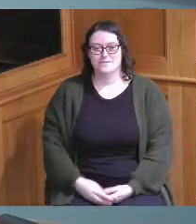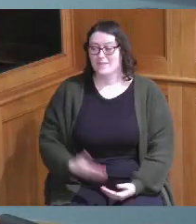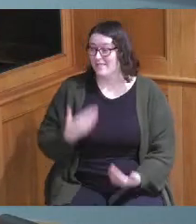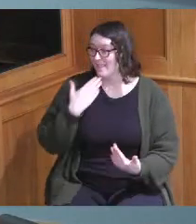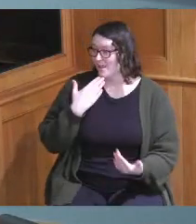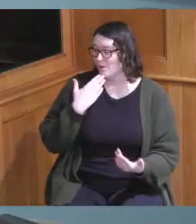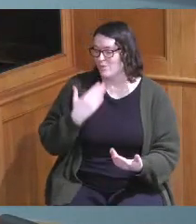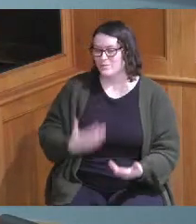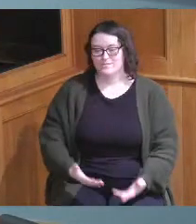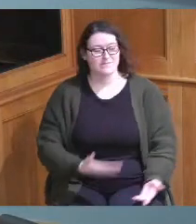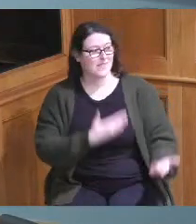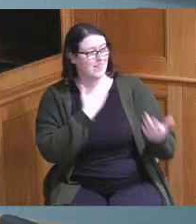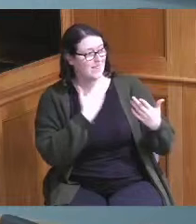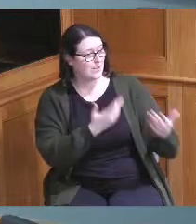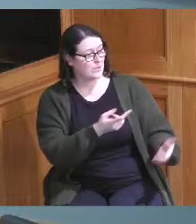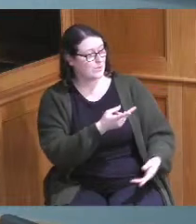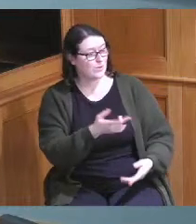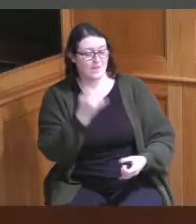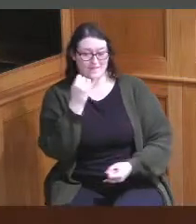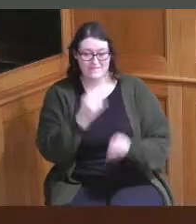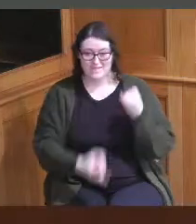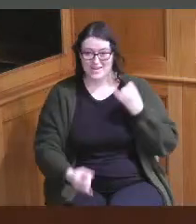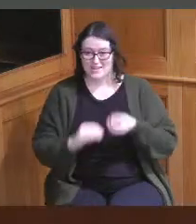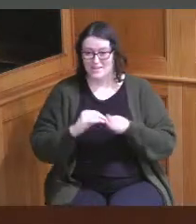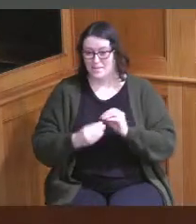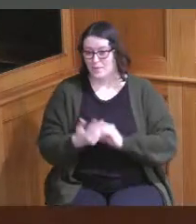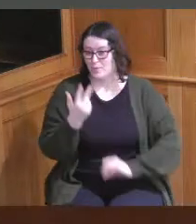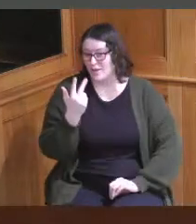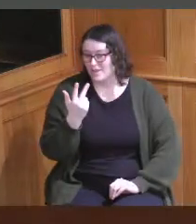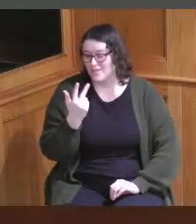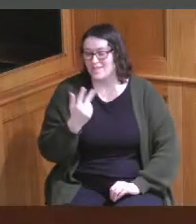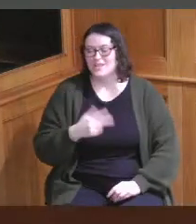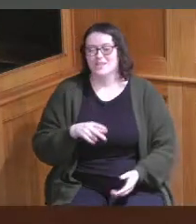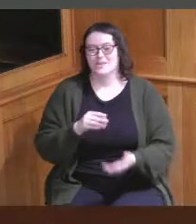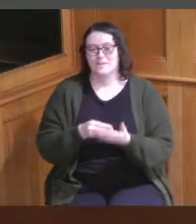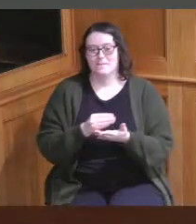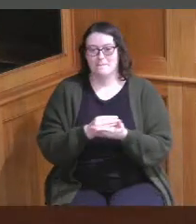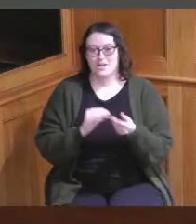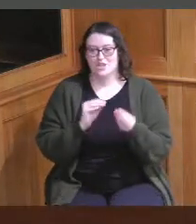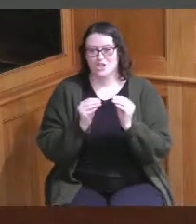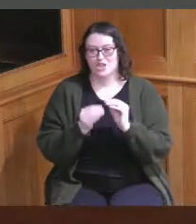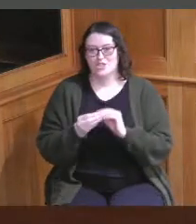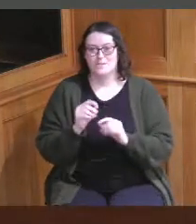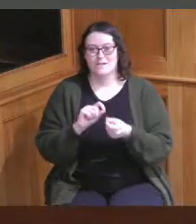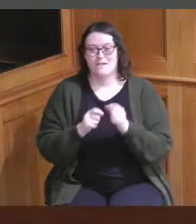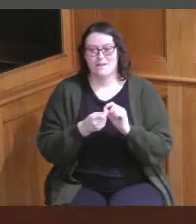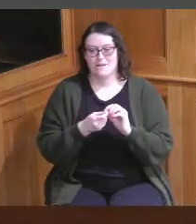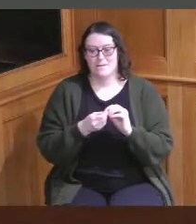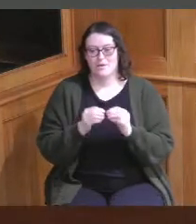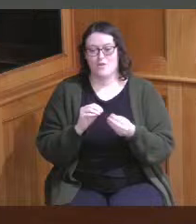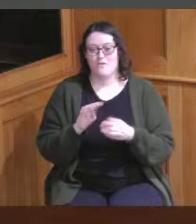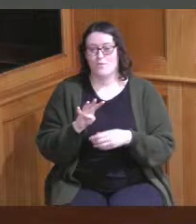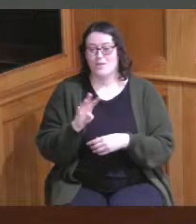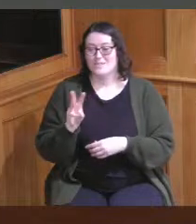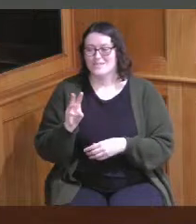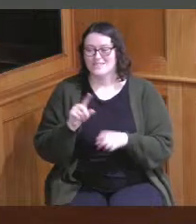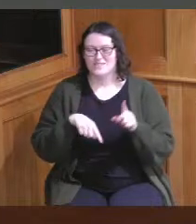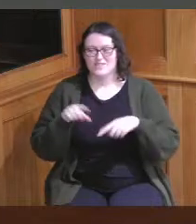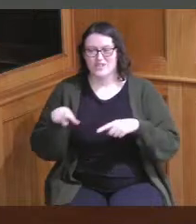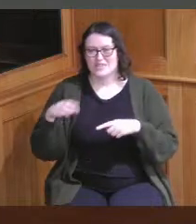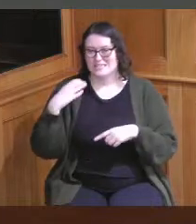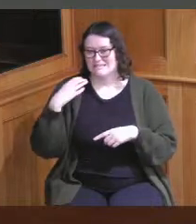you. Thank you, Commissioners. And finally, by leave number 3 is budget adjustment number 46. This is for various capital